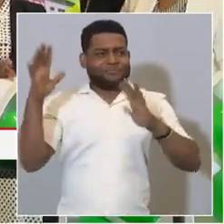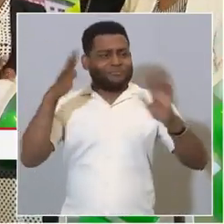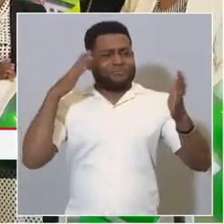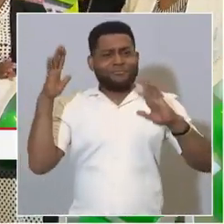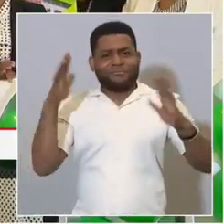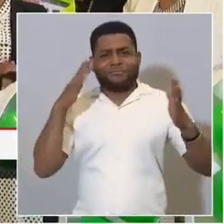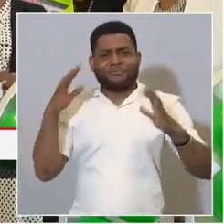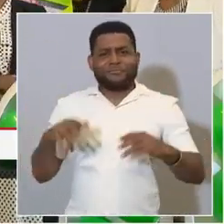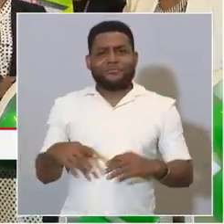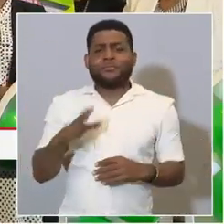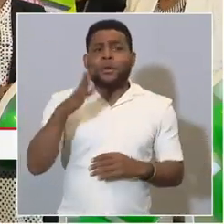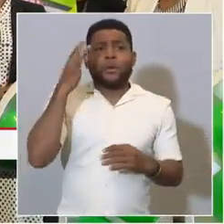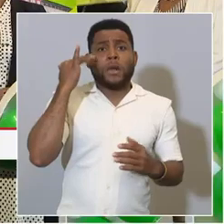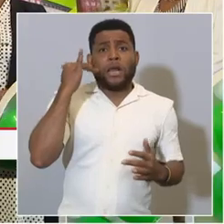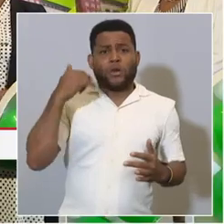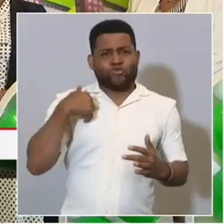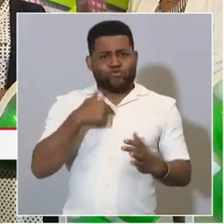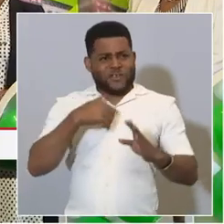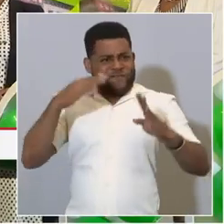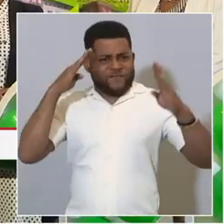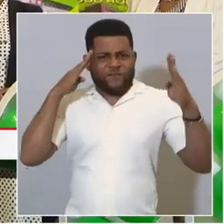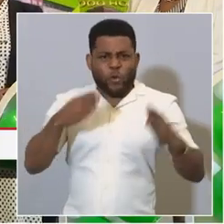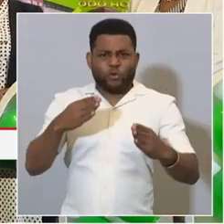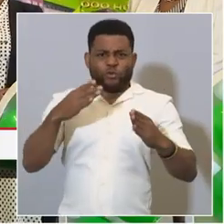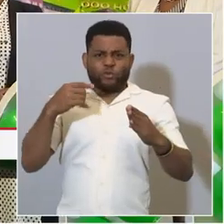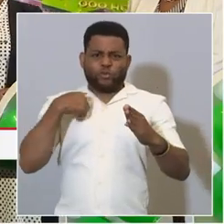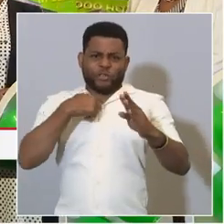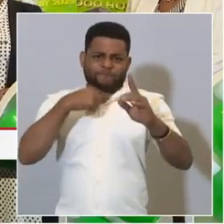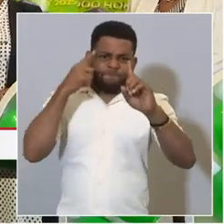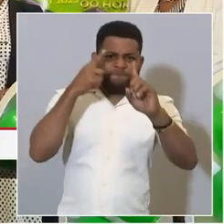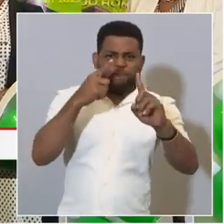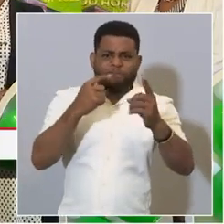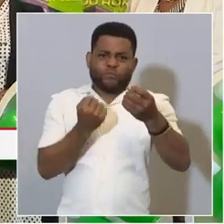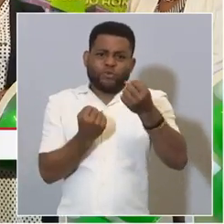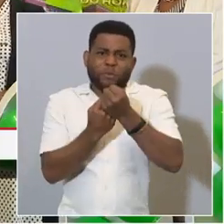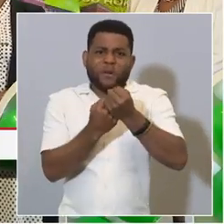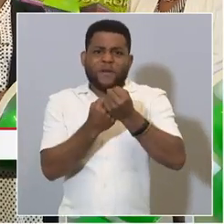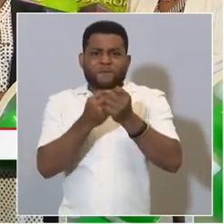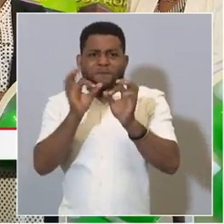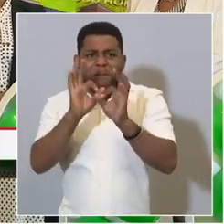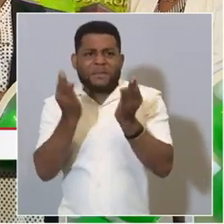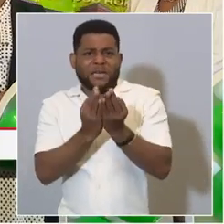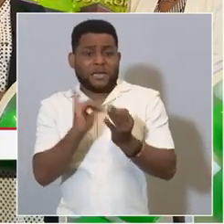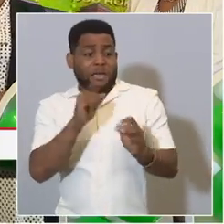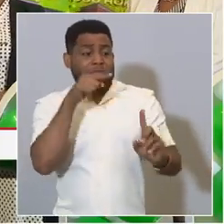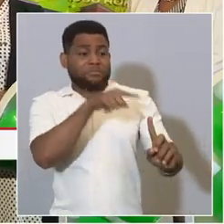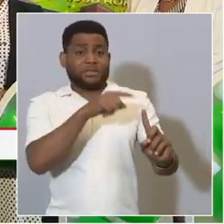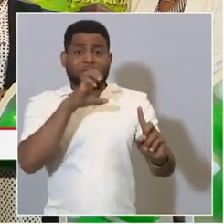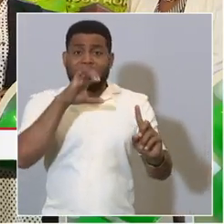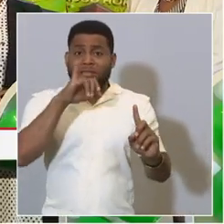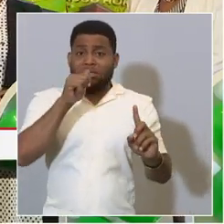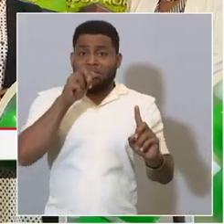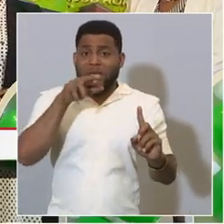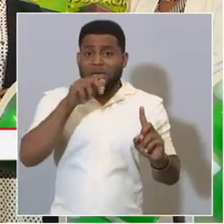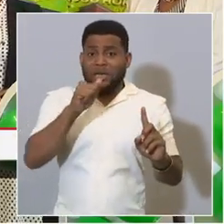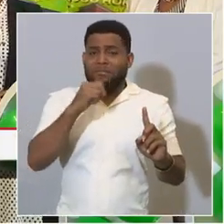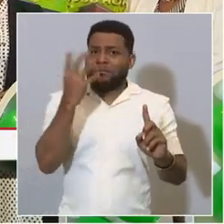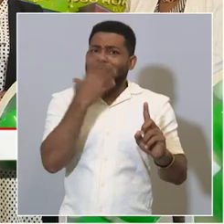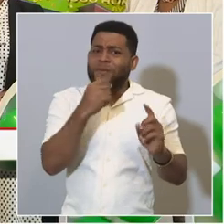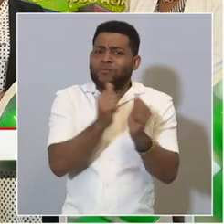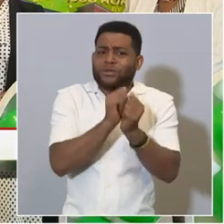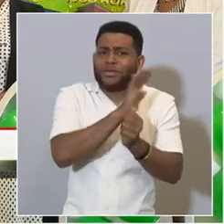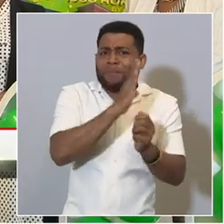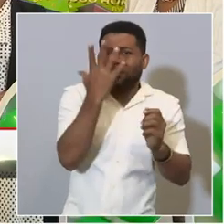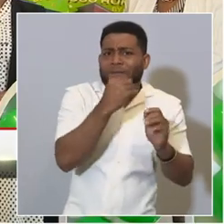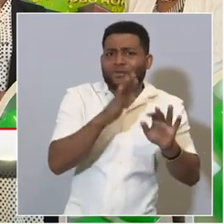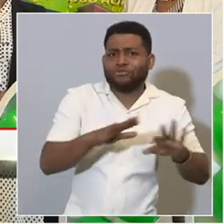understanding that there are families like Sierra and her two beautiful kids who want to stay in the District of Columbia and can live to be here and stay in the District of Columbia.